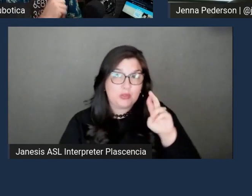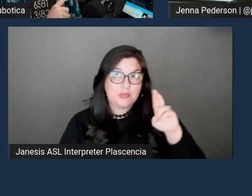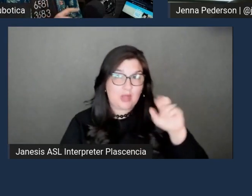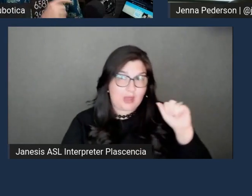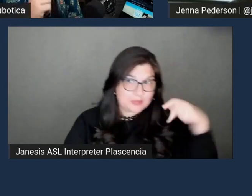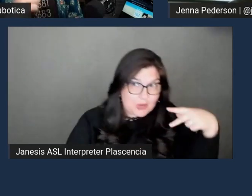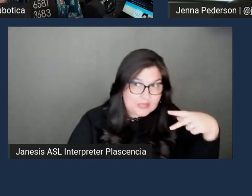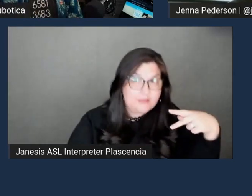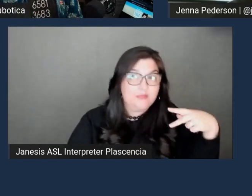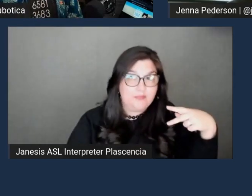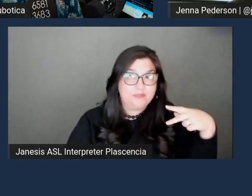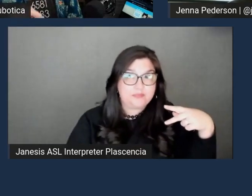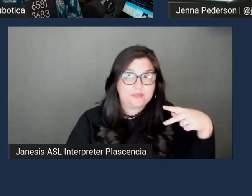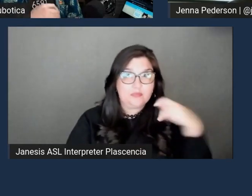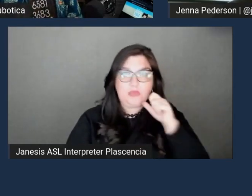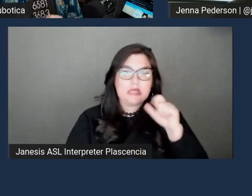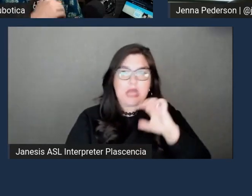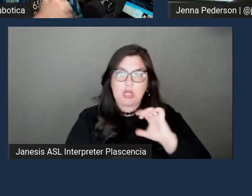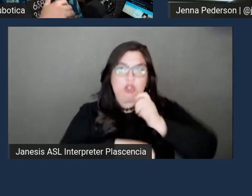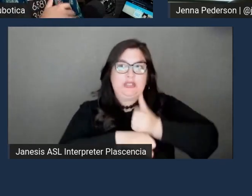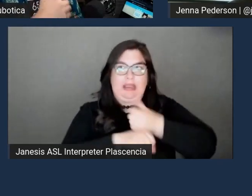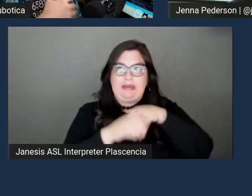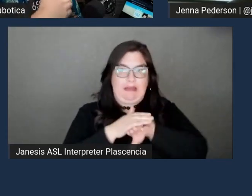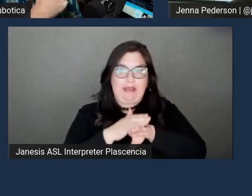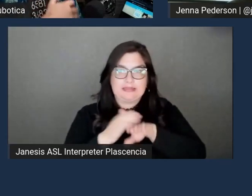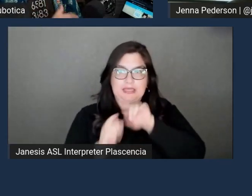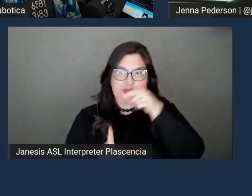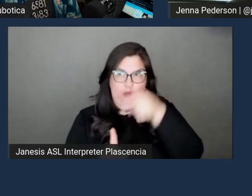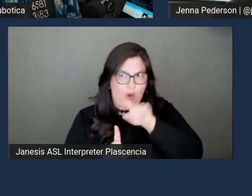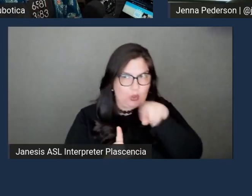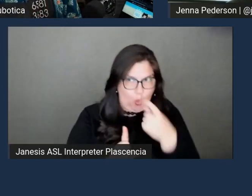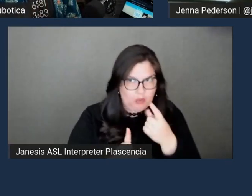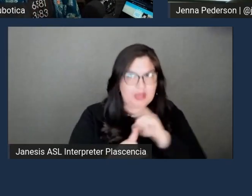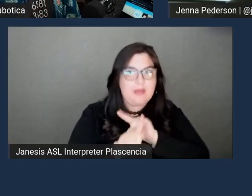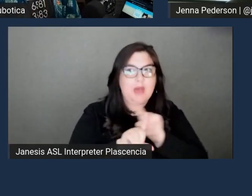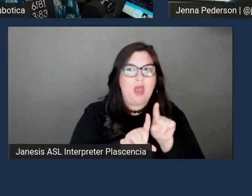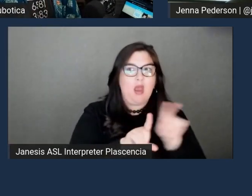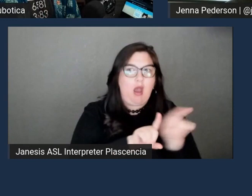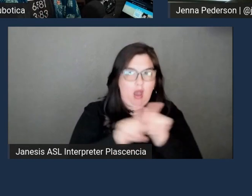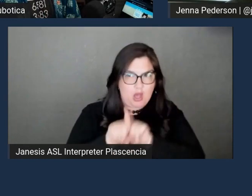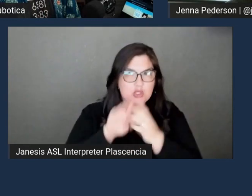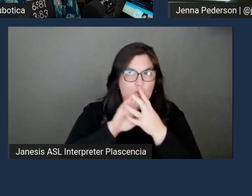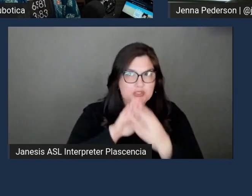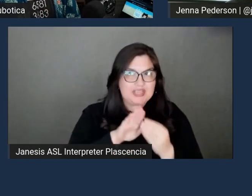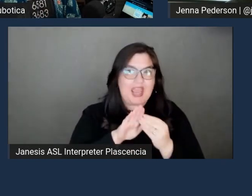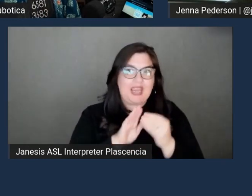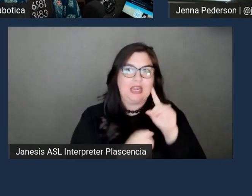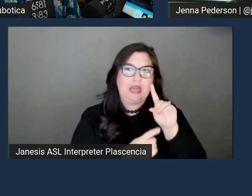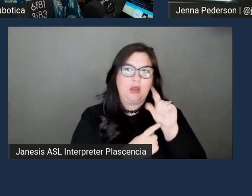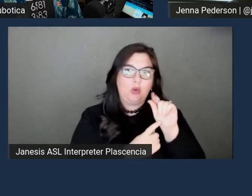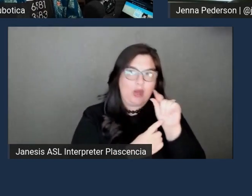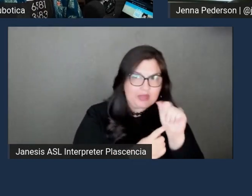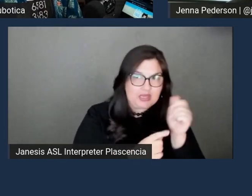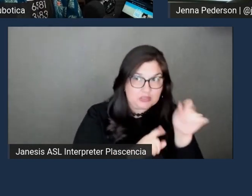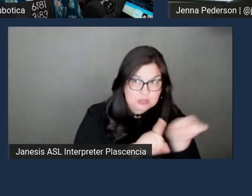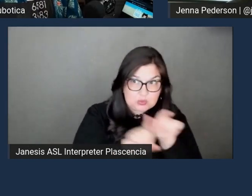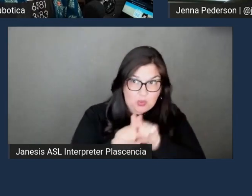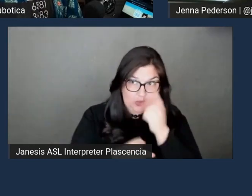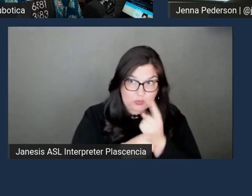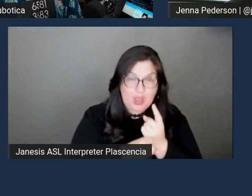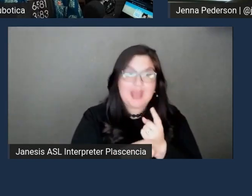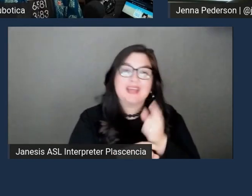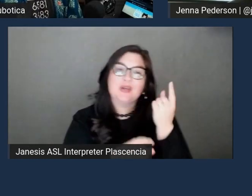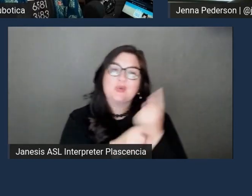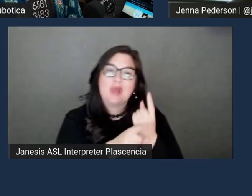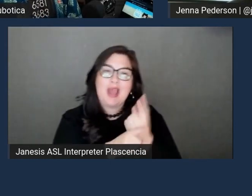multi-region access point do not just create access points, but they also do the data replication as well. Well, so the way that actually works, it's kind of layers of